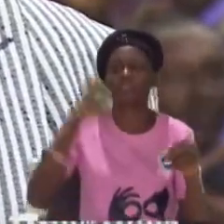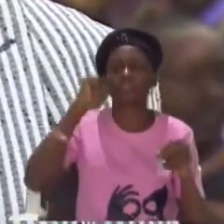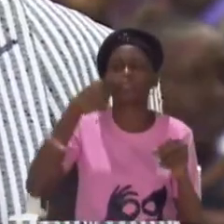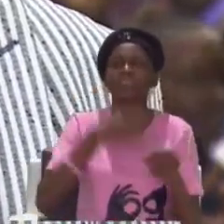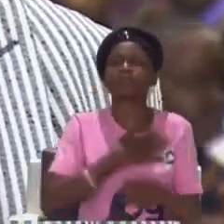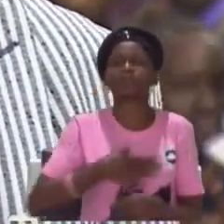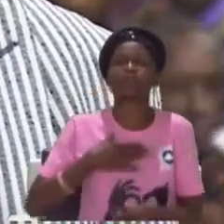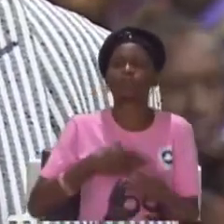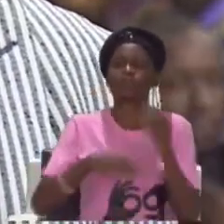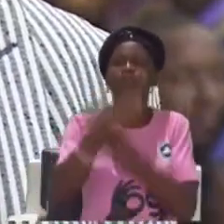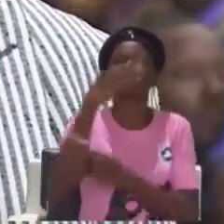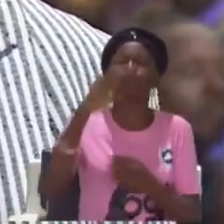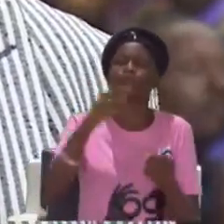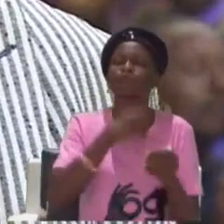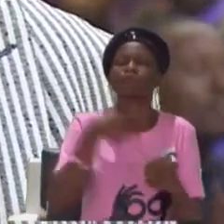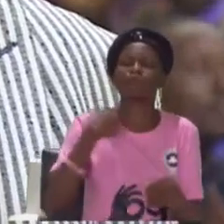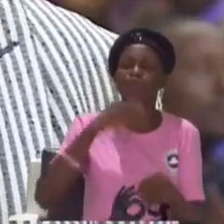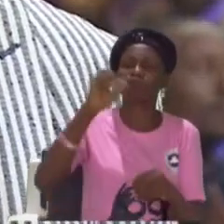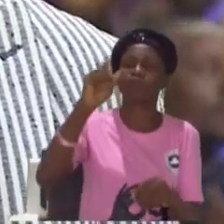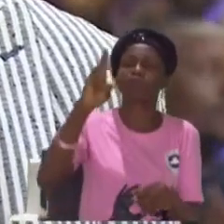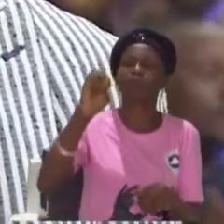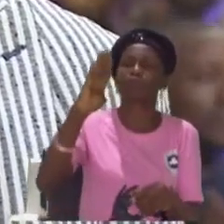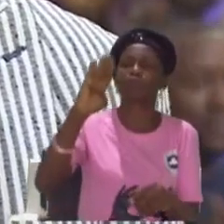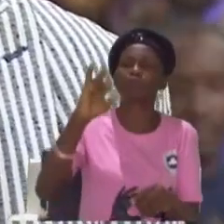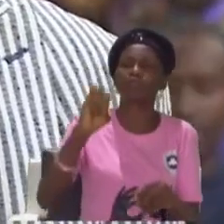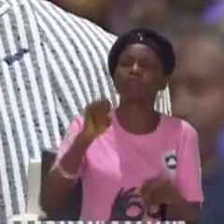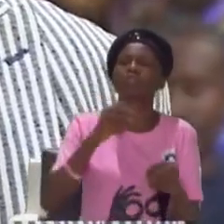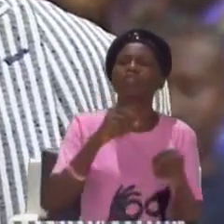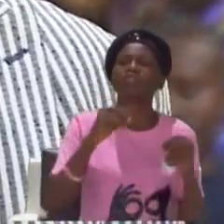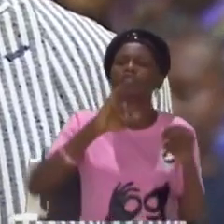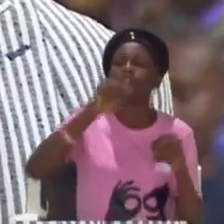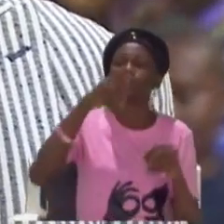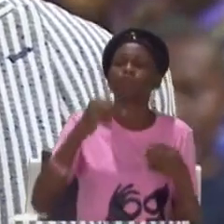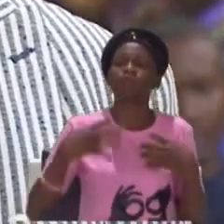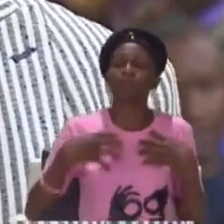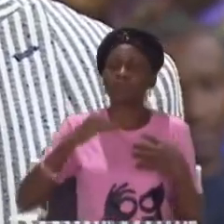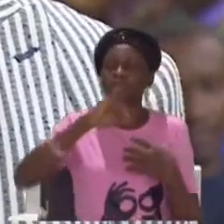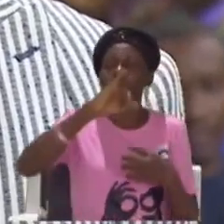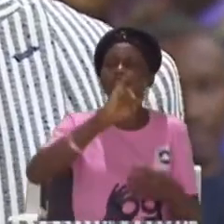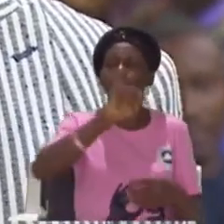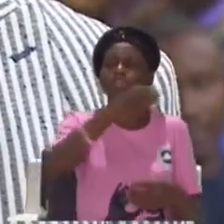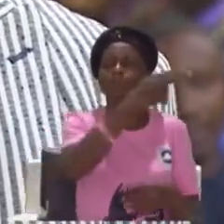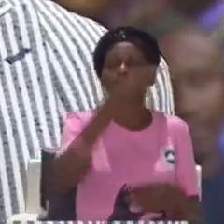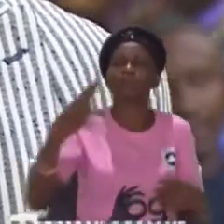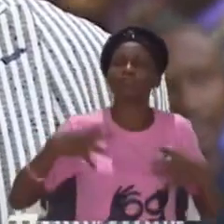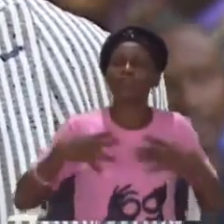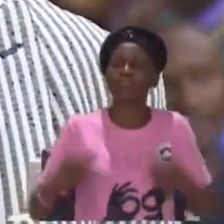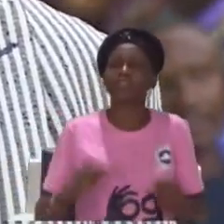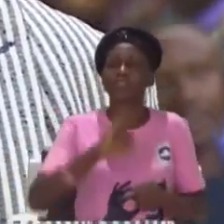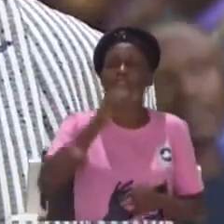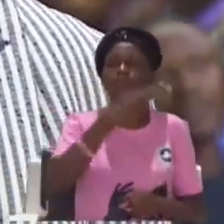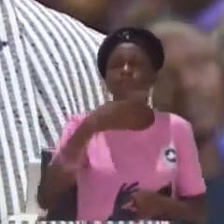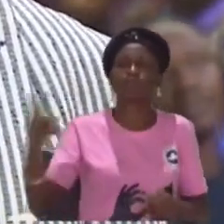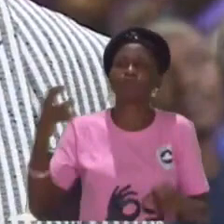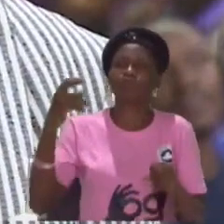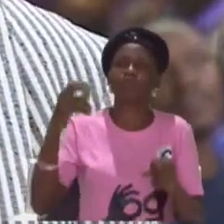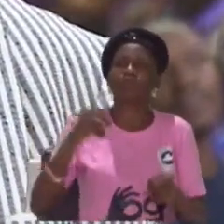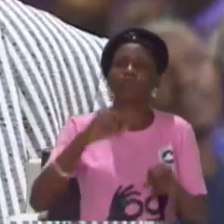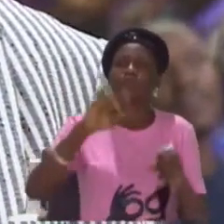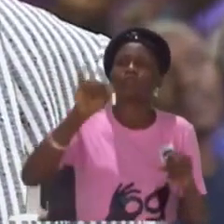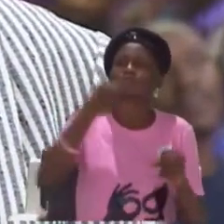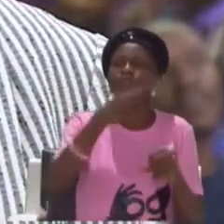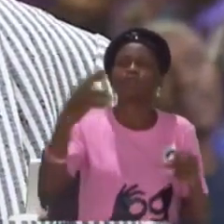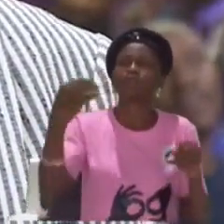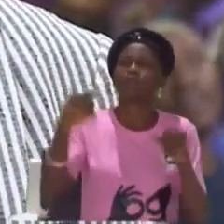please, God of Pastor Adeboye, Jehovah El Shaddai, Jehovah El Adeboye, Jehovah El